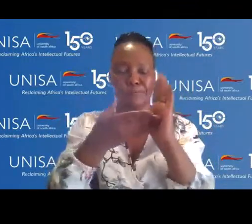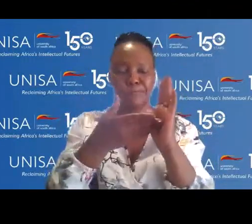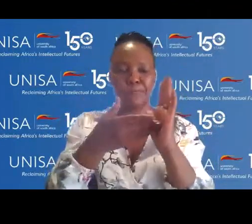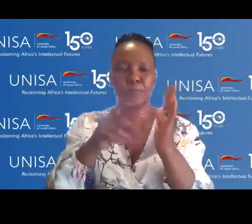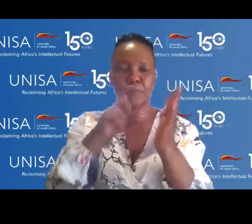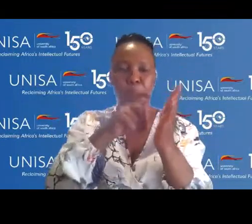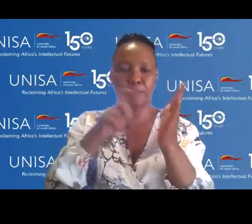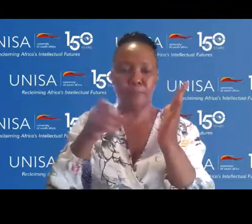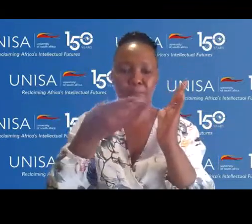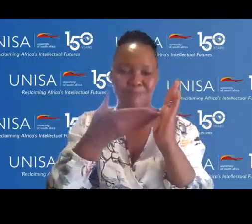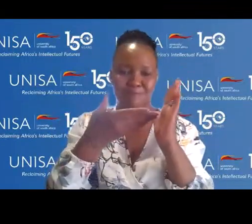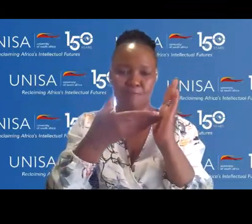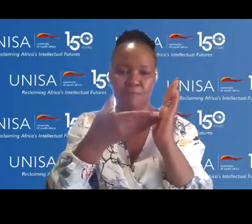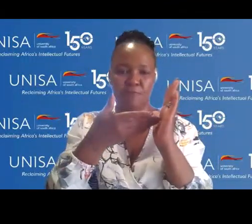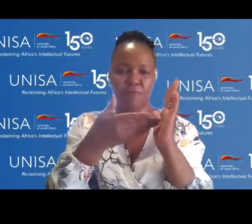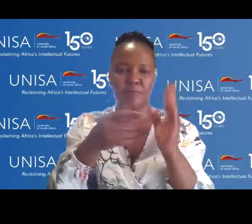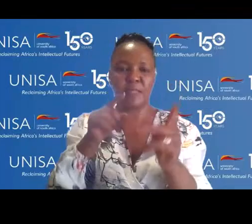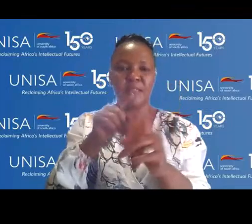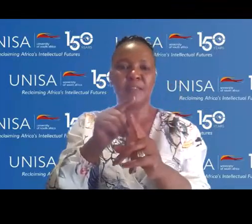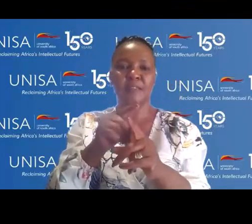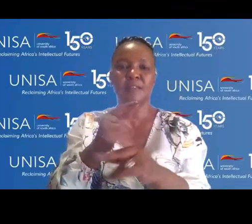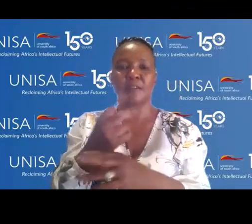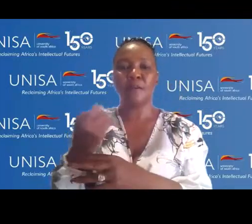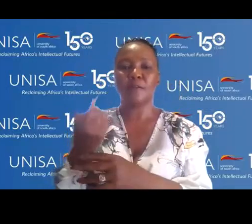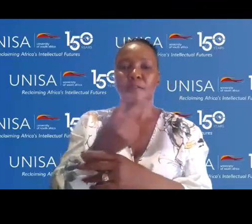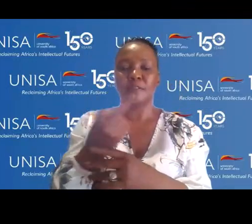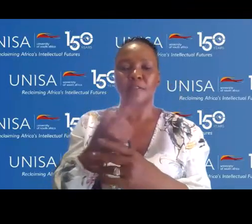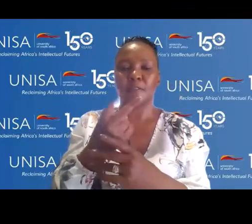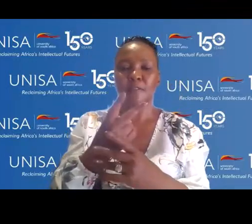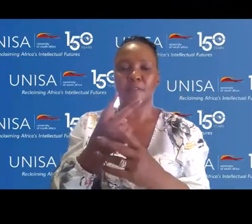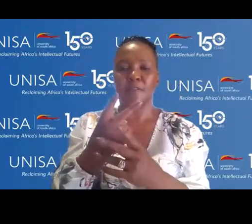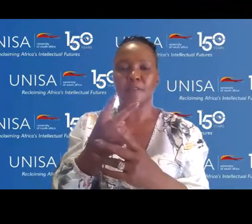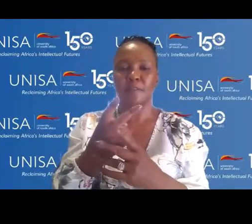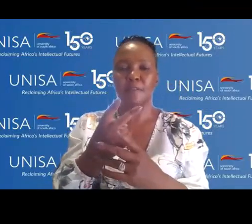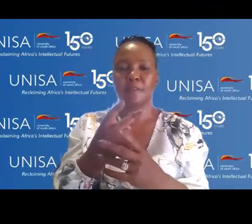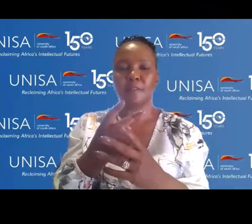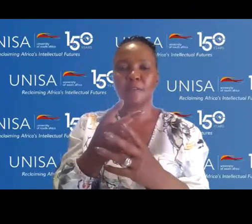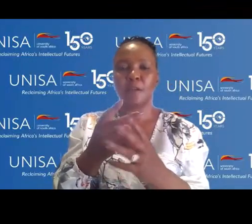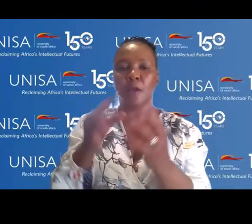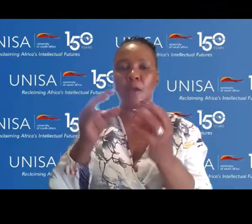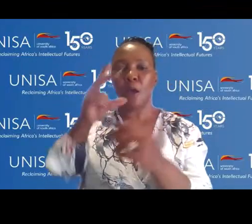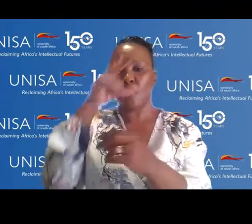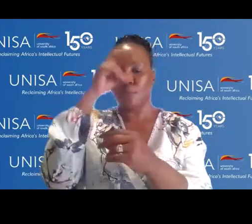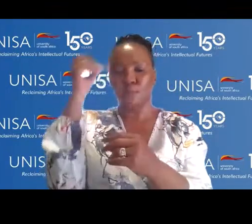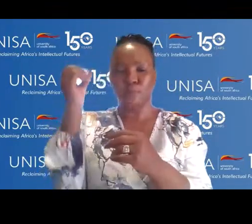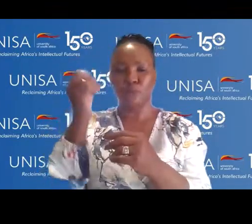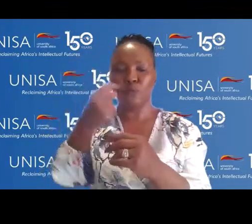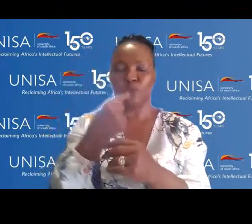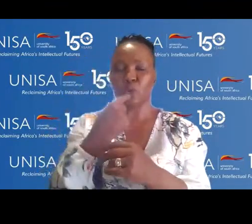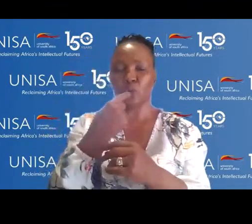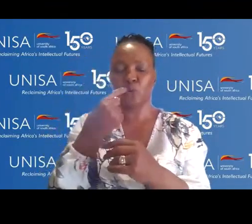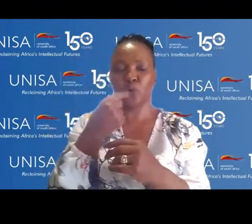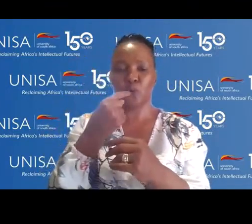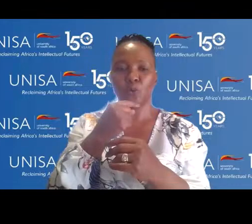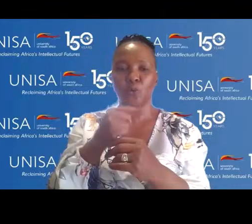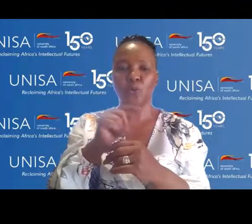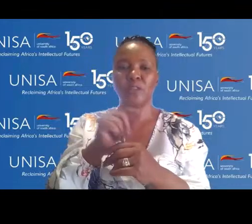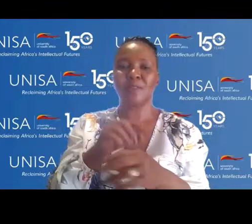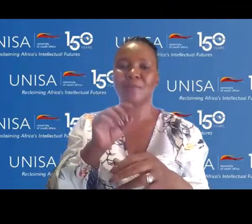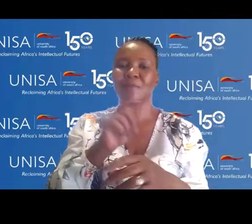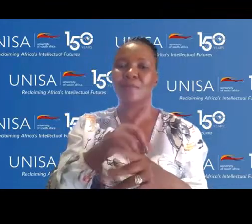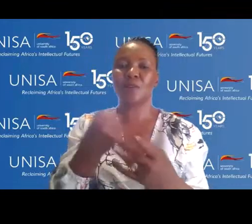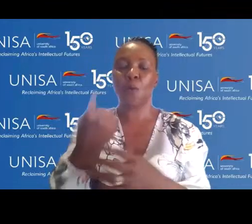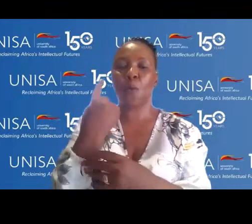this is both a Bluetooth keyboard, right? That one can download. Sorry, the one can. I'm so